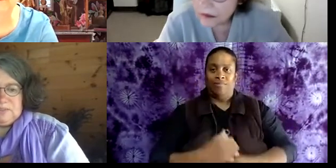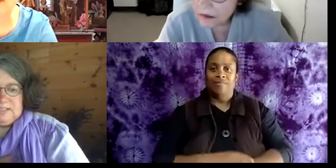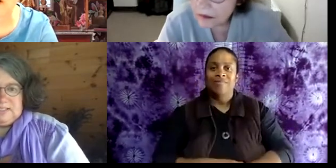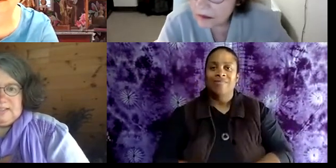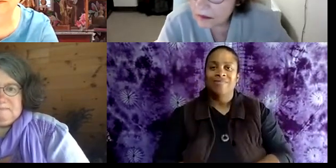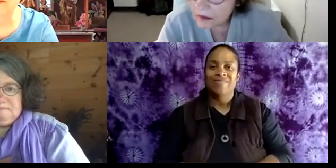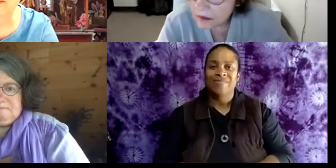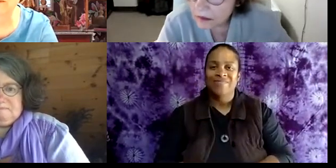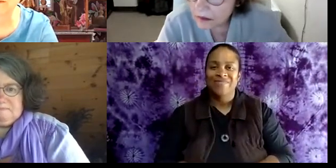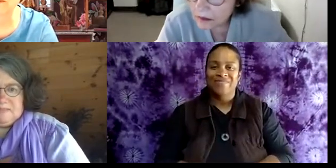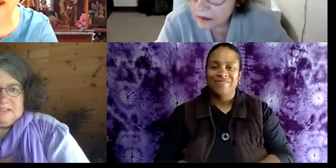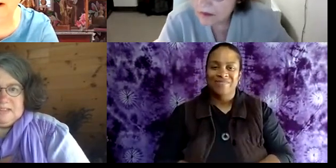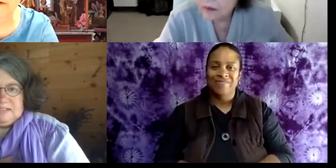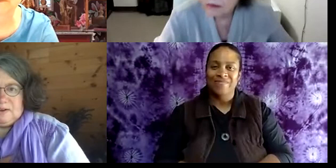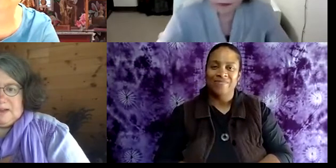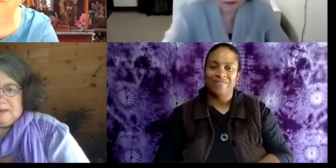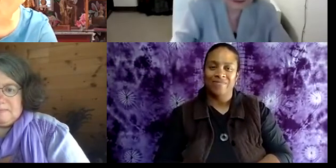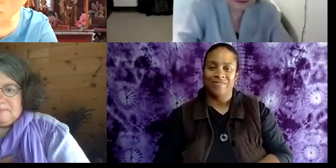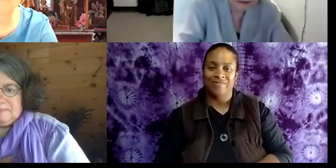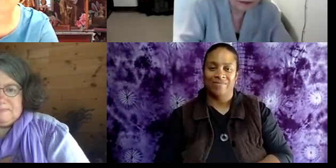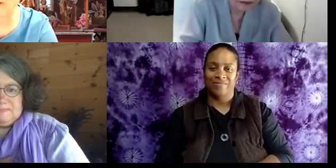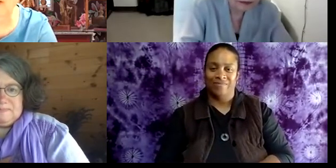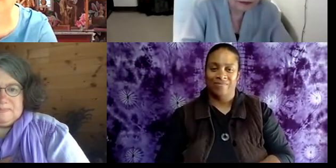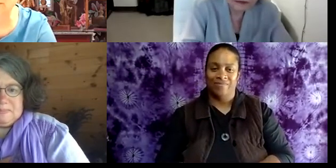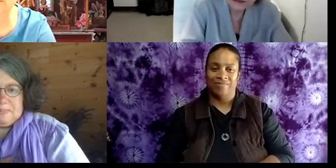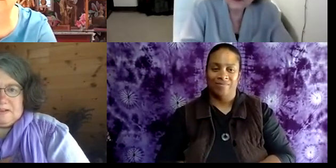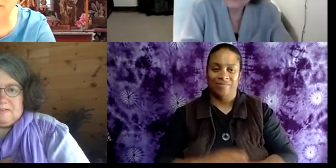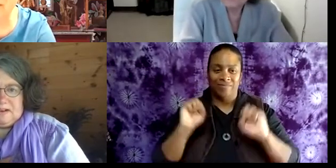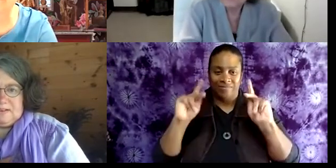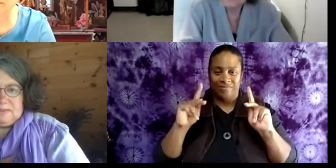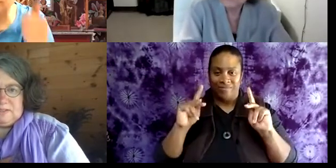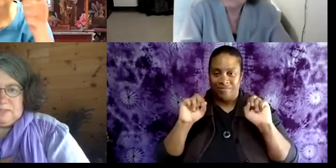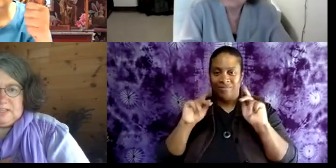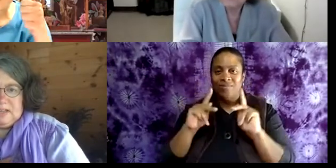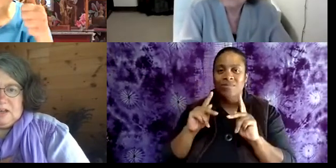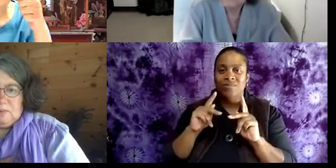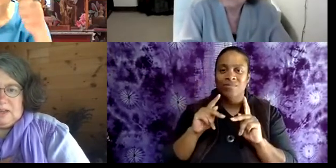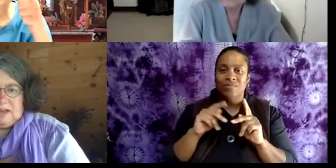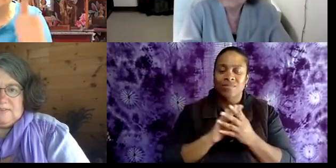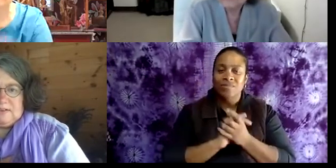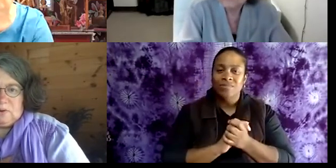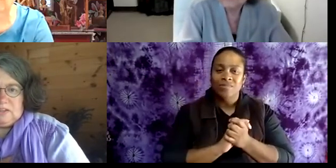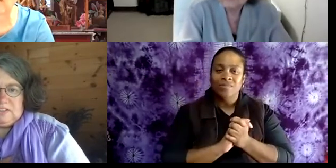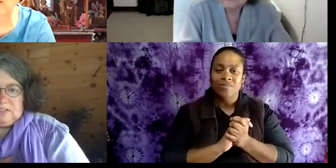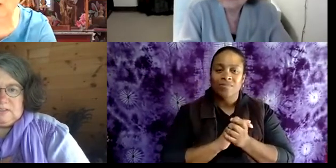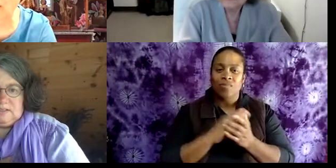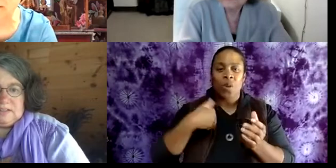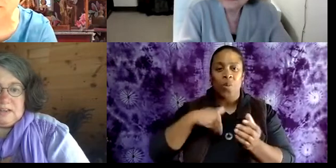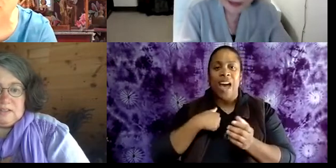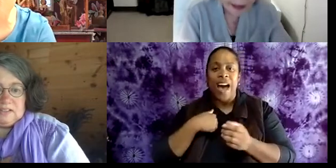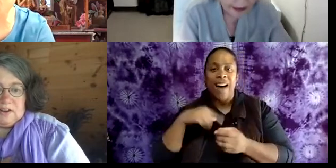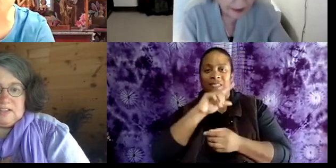us all with dignity. Our aim. All right, and we're switching. We have a